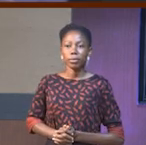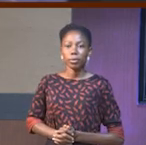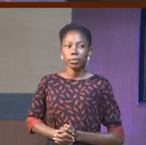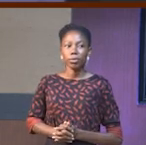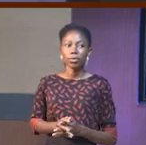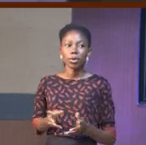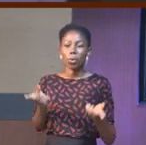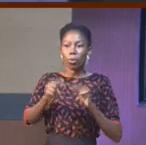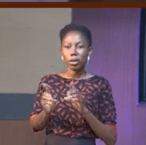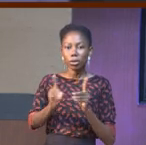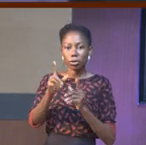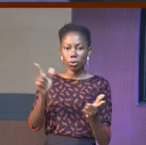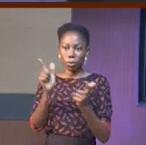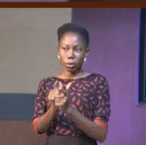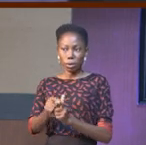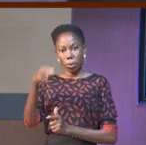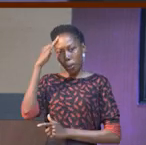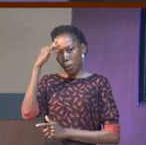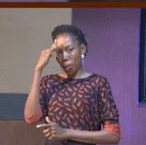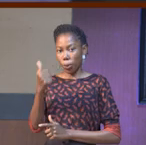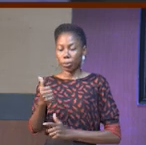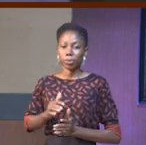When did you meet him? How long have you known him?